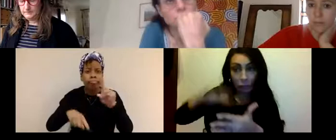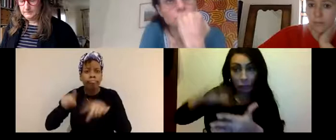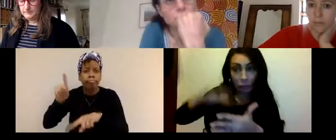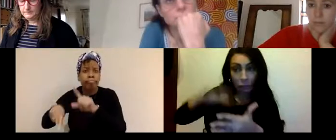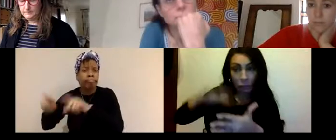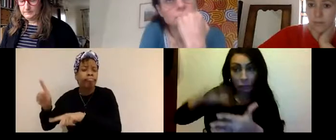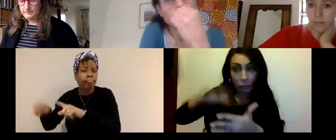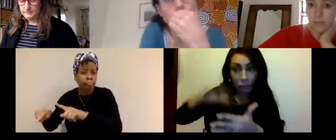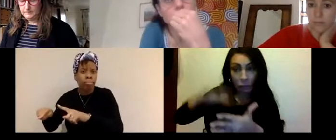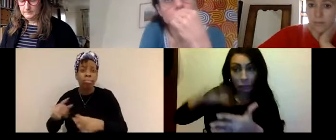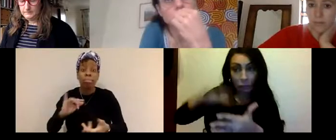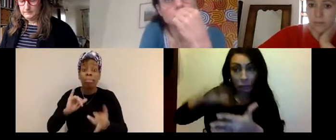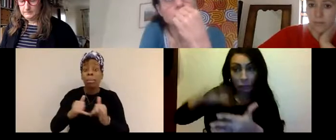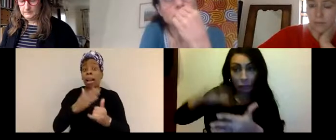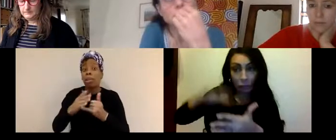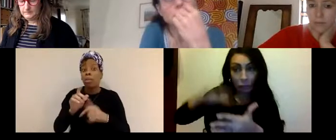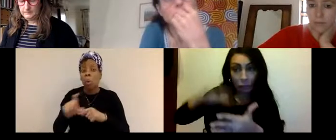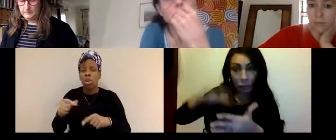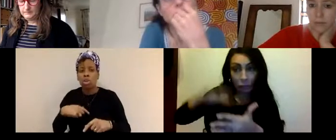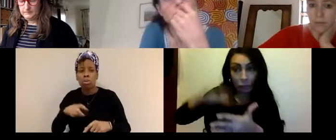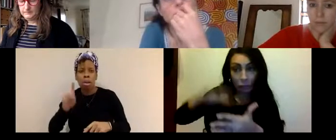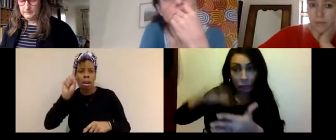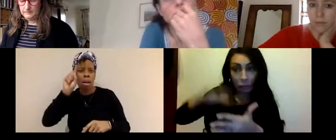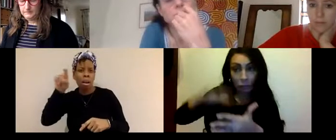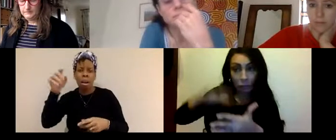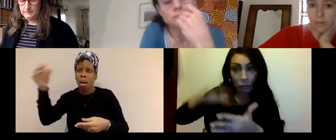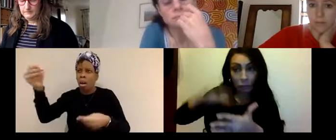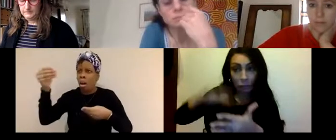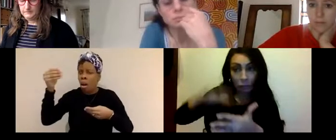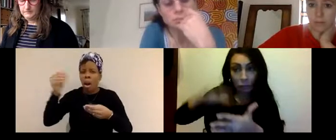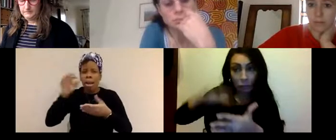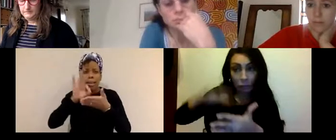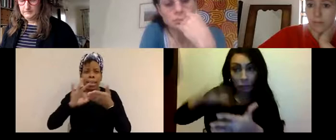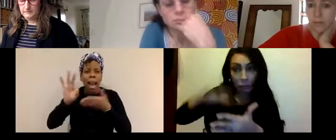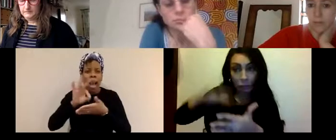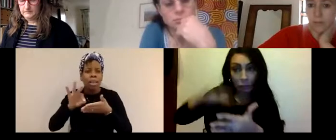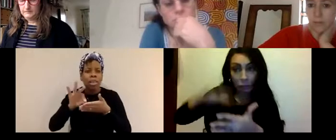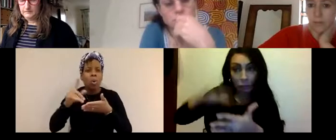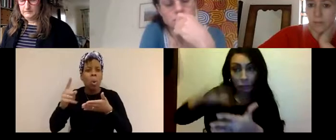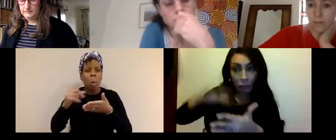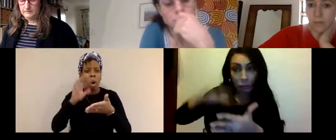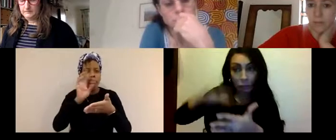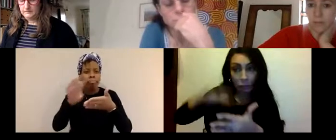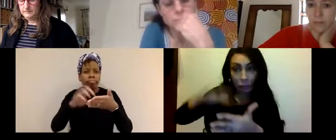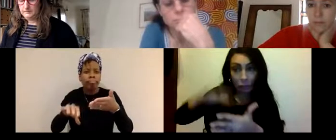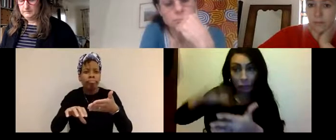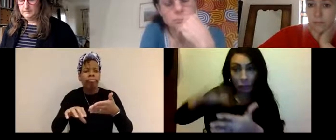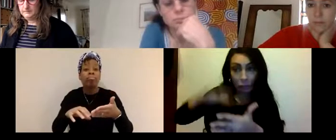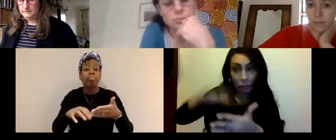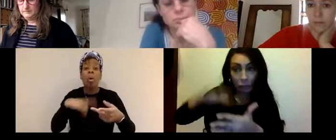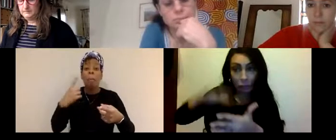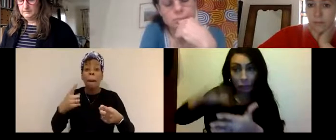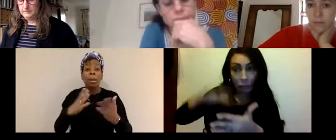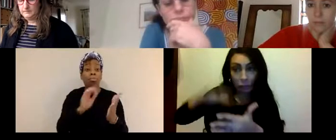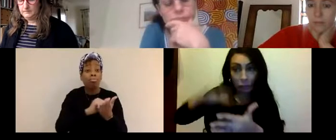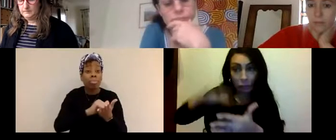about a piece of work that's a maquette or a drawing or a sketch or a scaled idea. Or it might be a series of drawings or